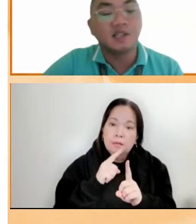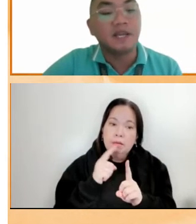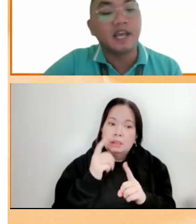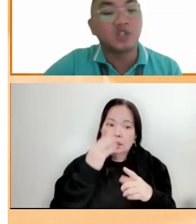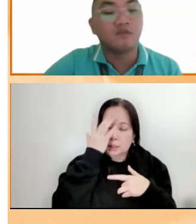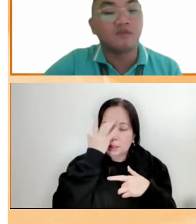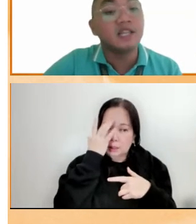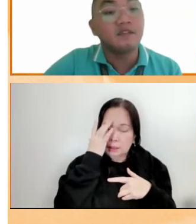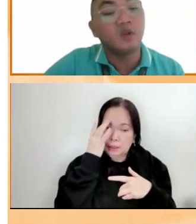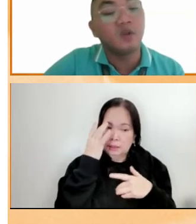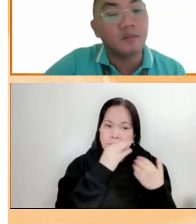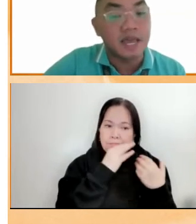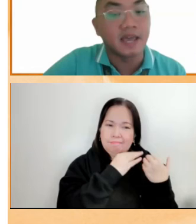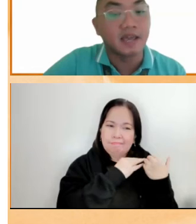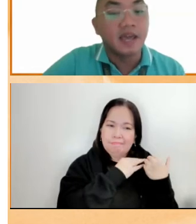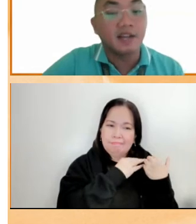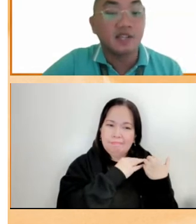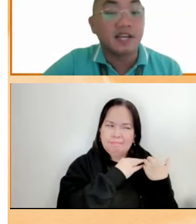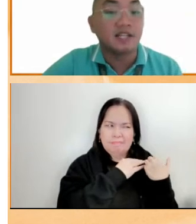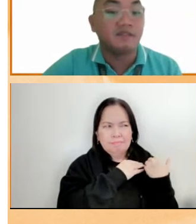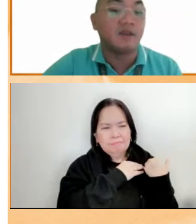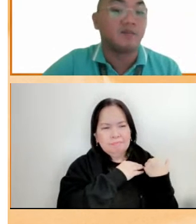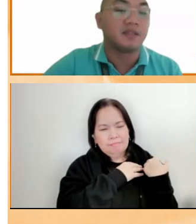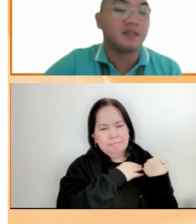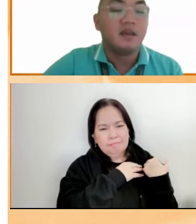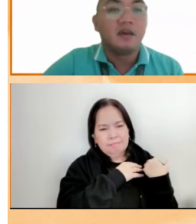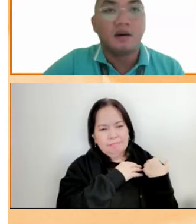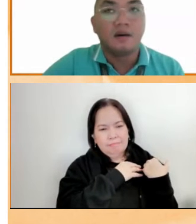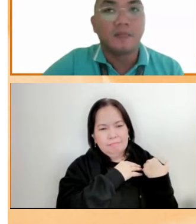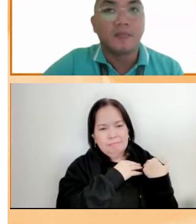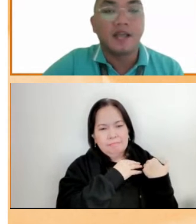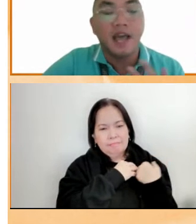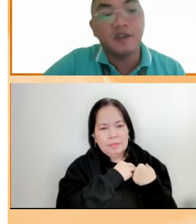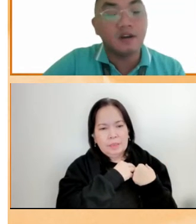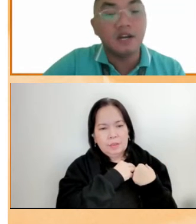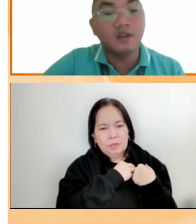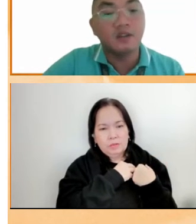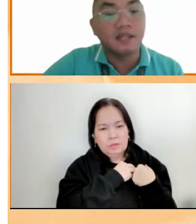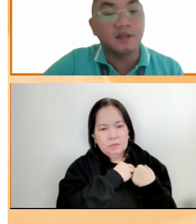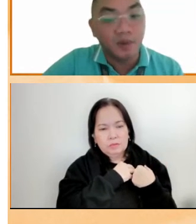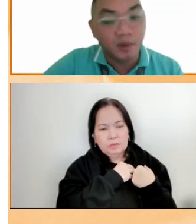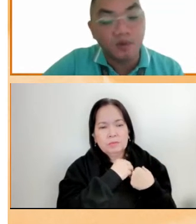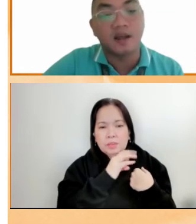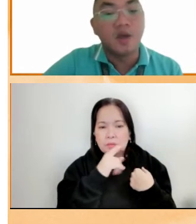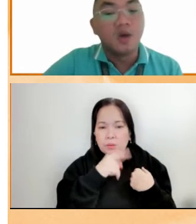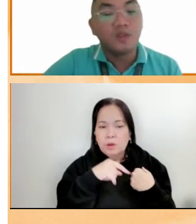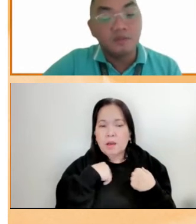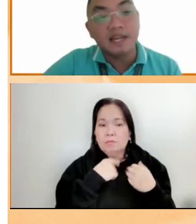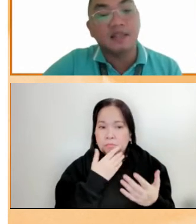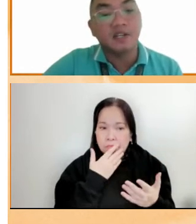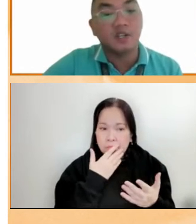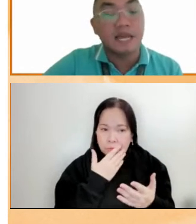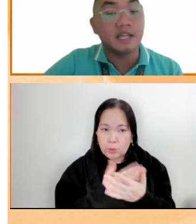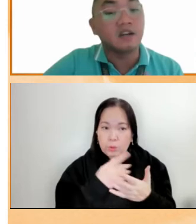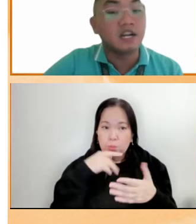its implication for individual well-being and societal development. Having a really good mental health program would mean